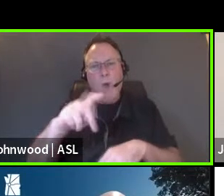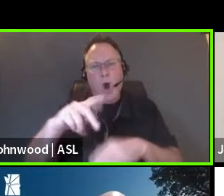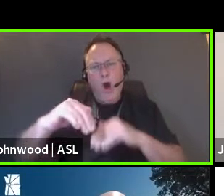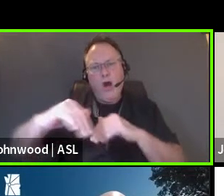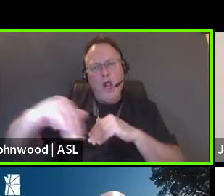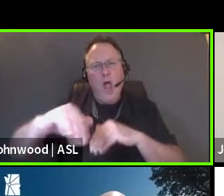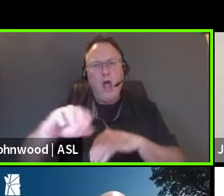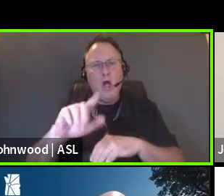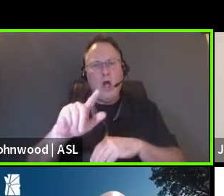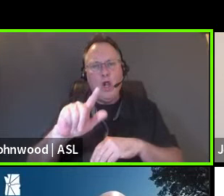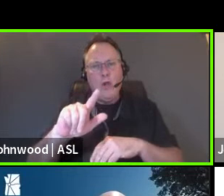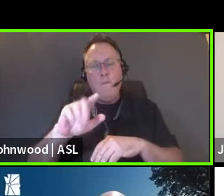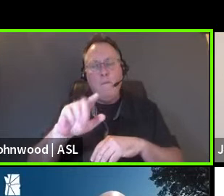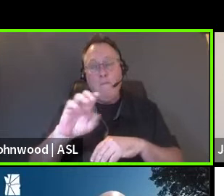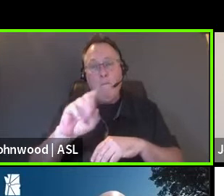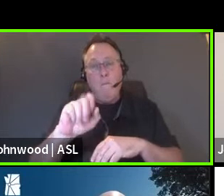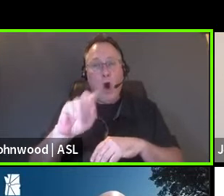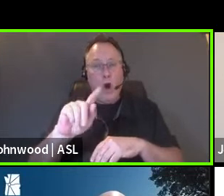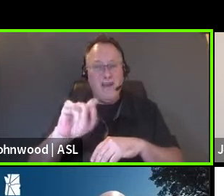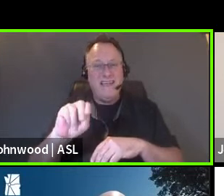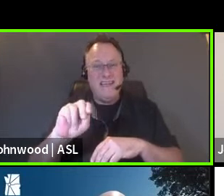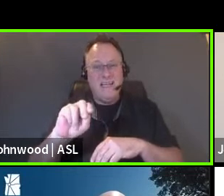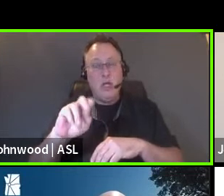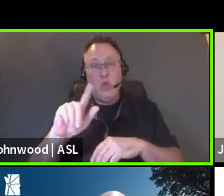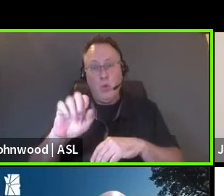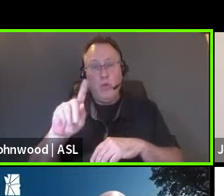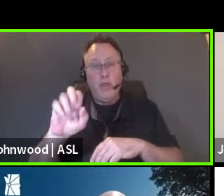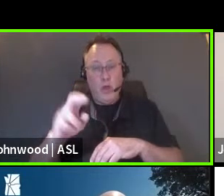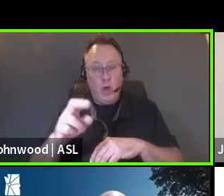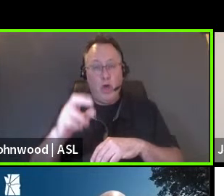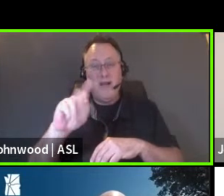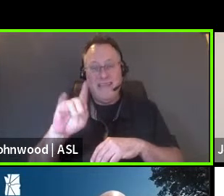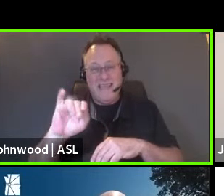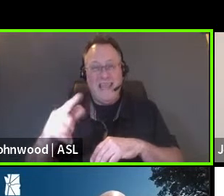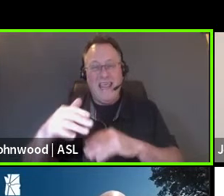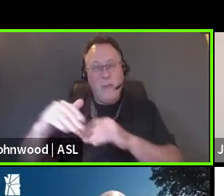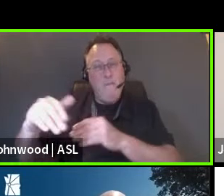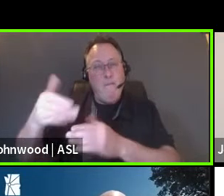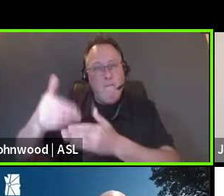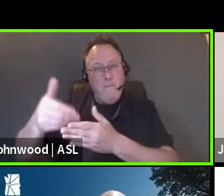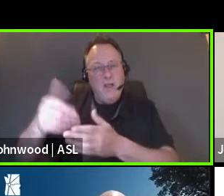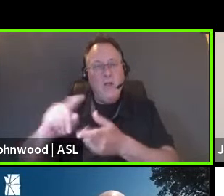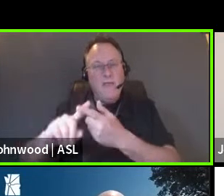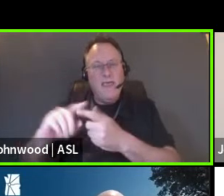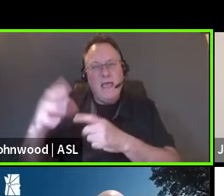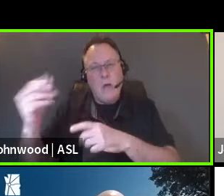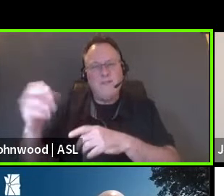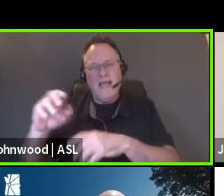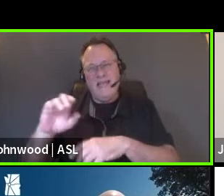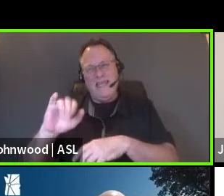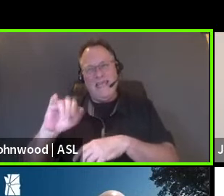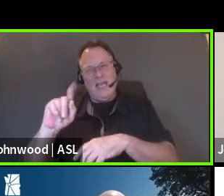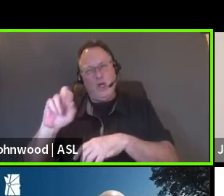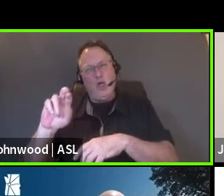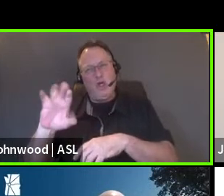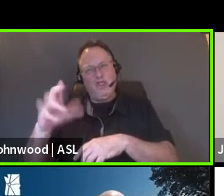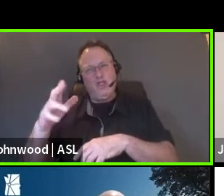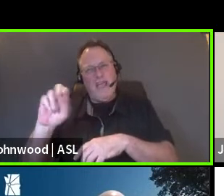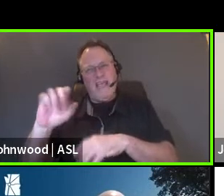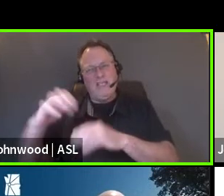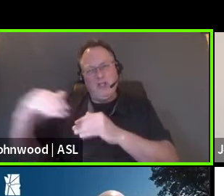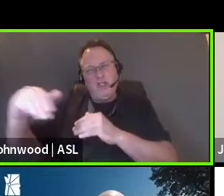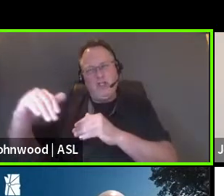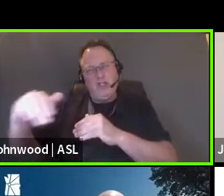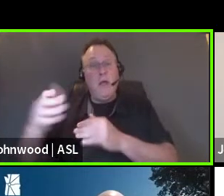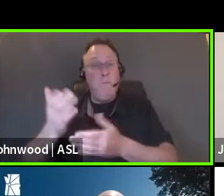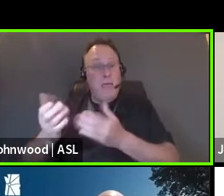King outside of Marine Drive interchange. And they would be potentially influenced by choices made